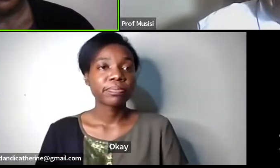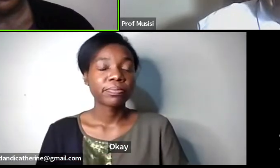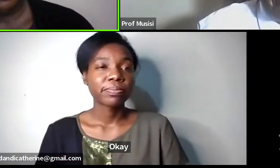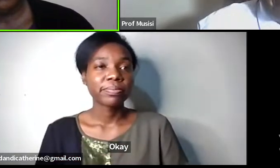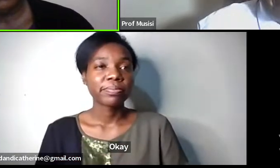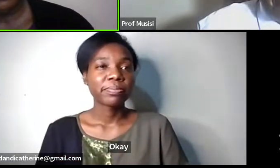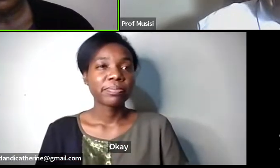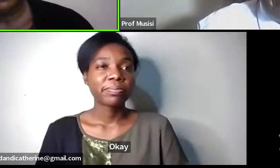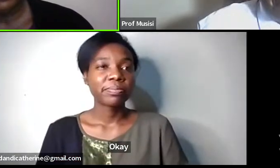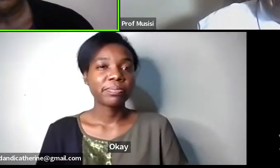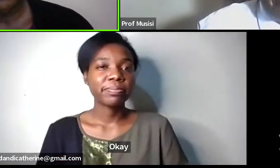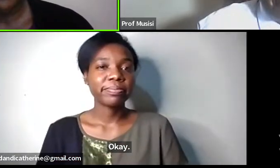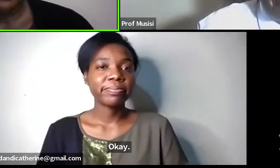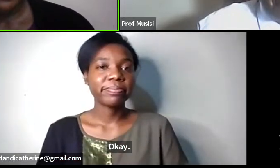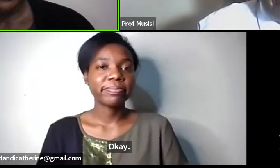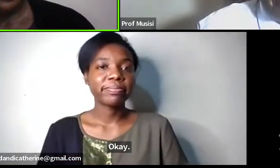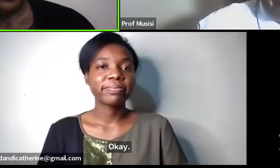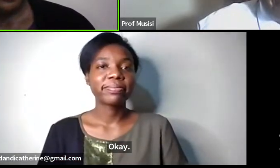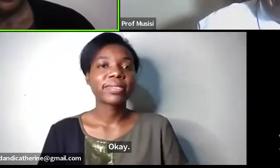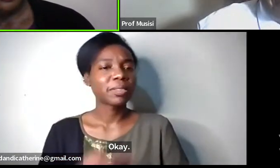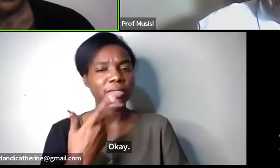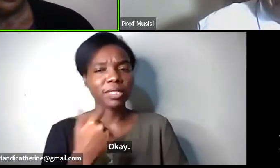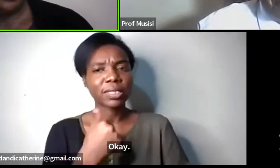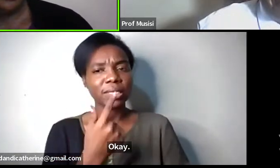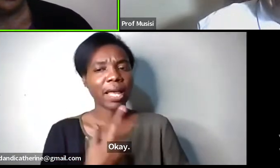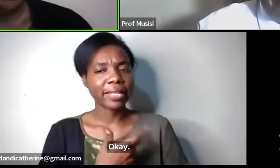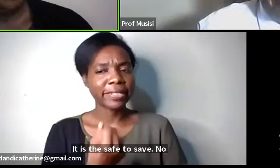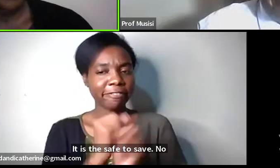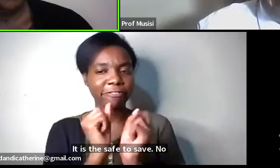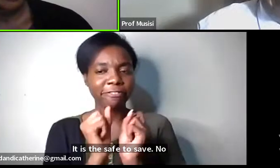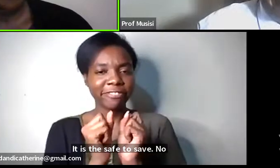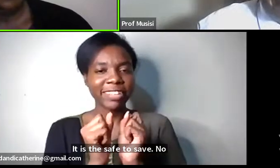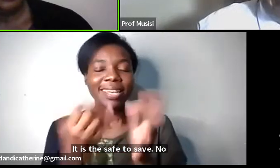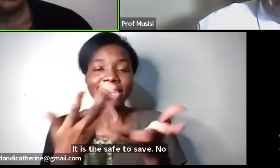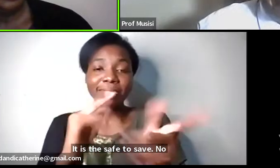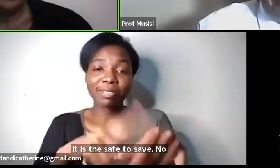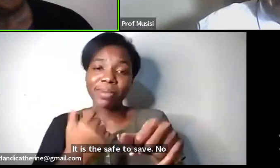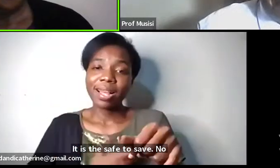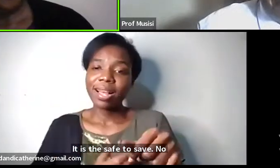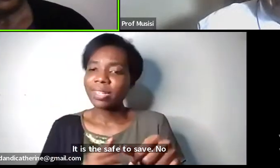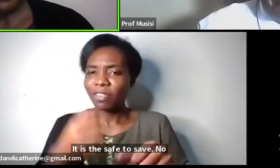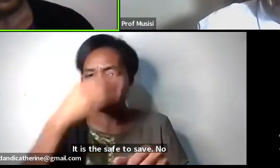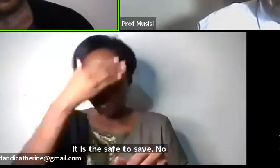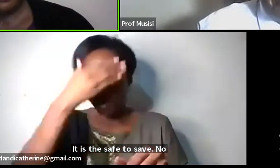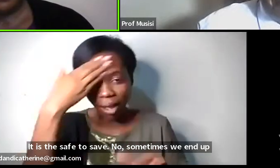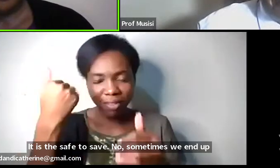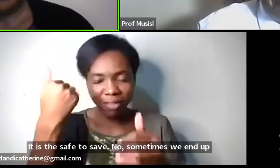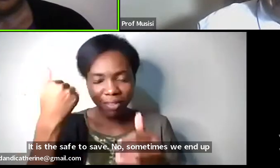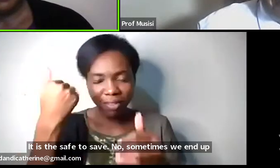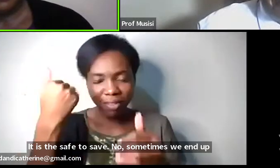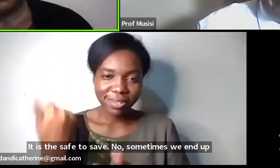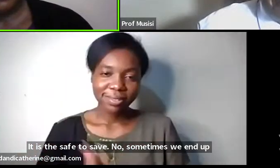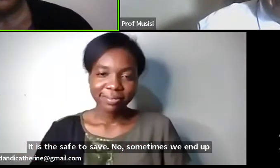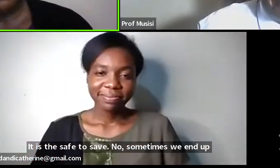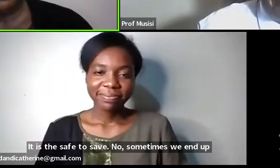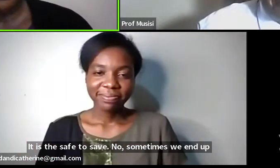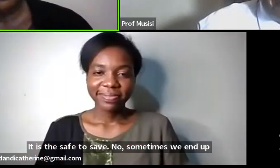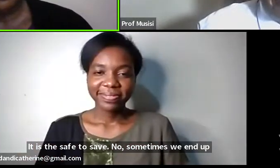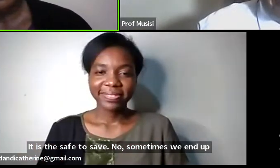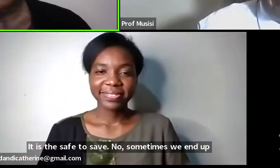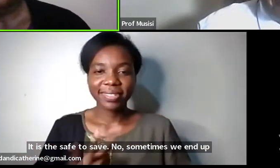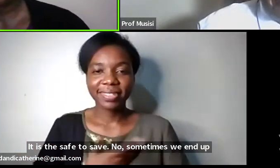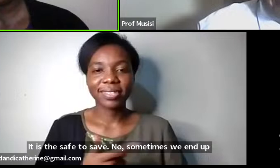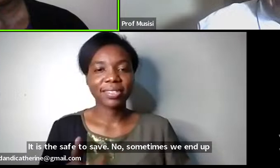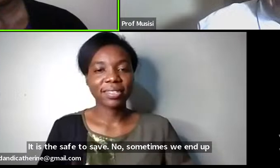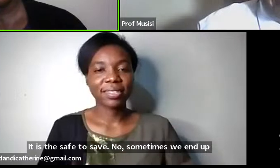It is still safe to say we are safe. You know, sometimes we end up forgetting that we are live